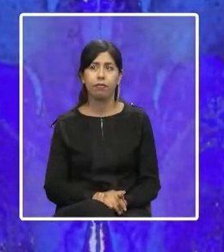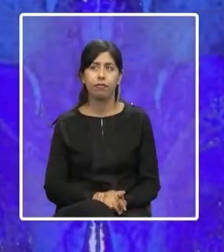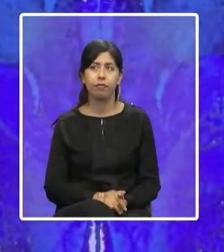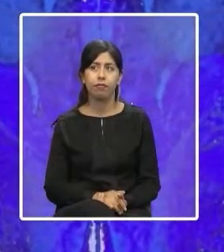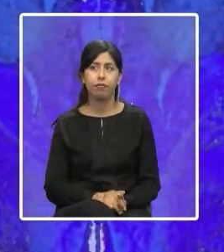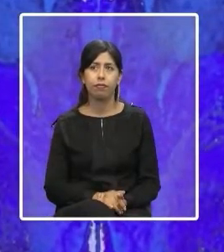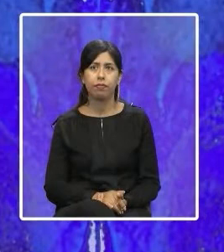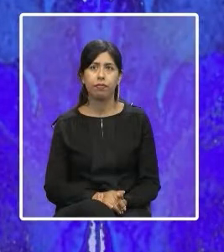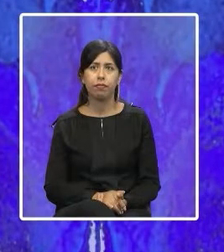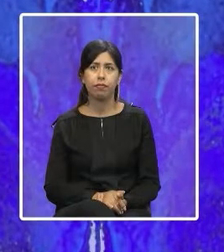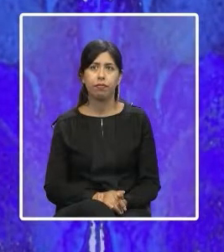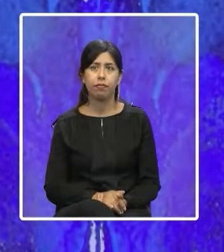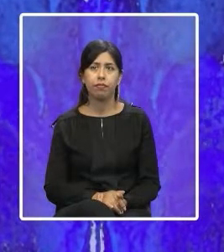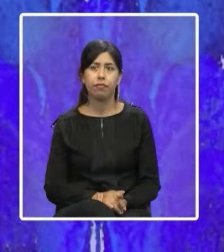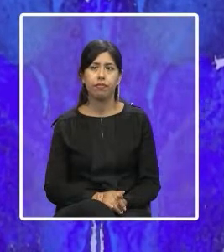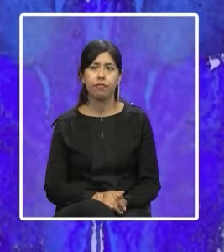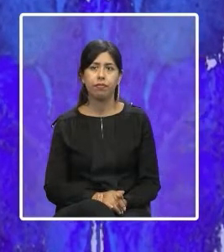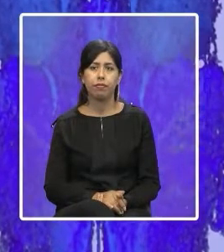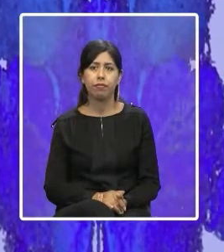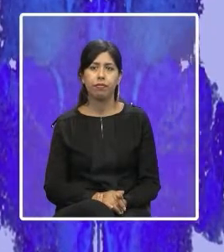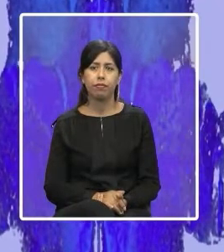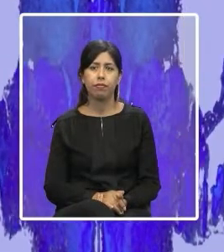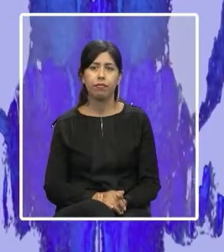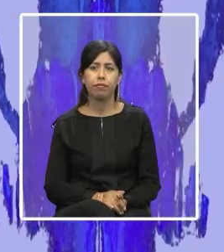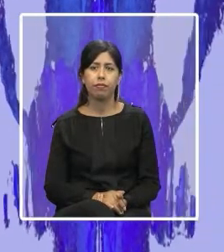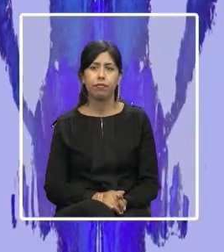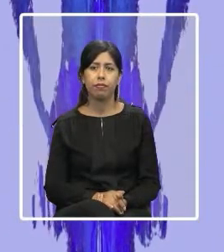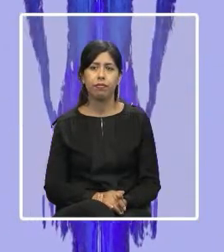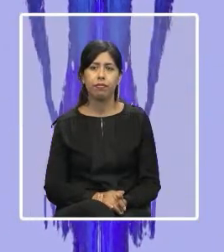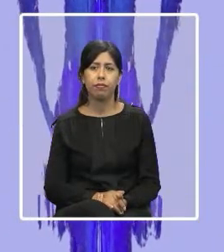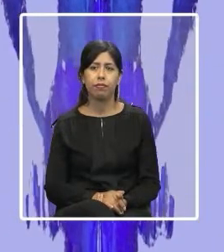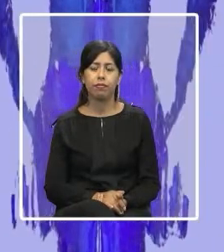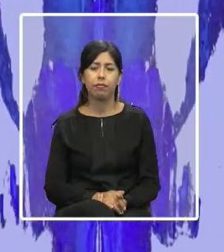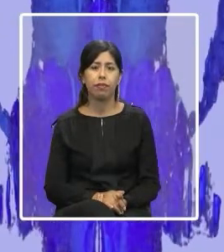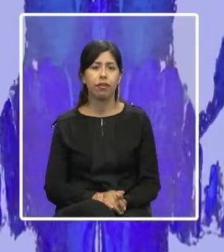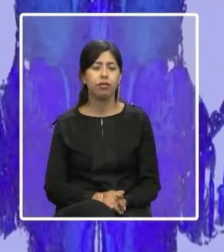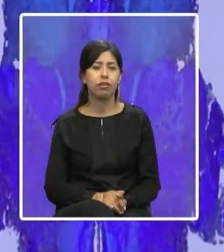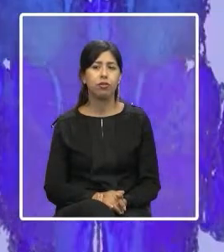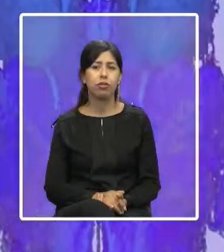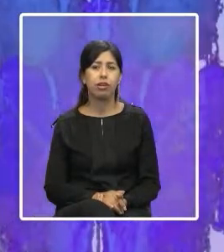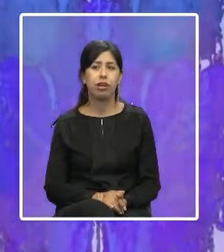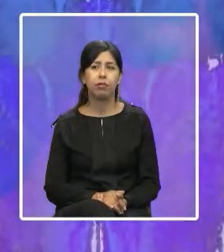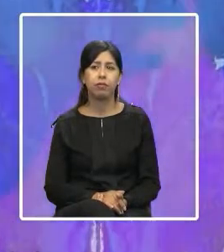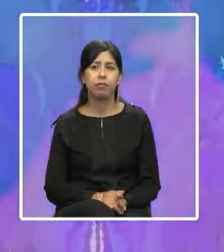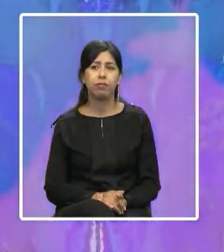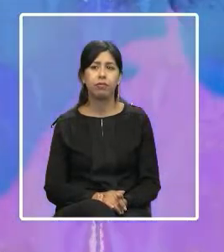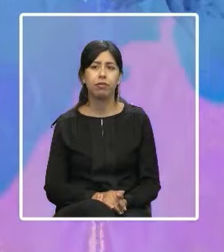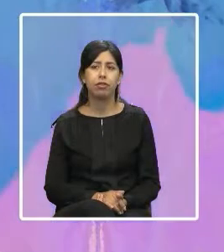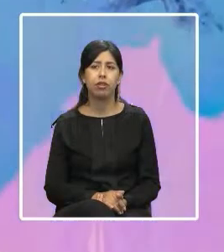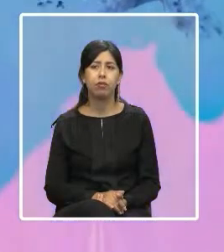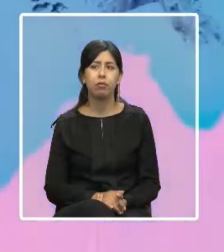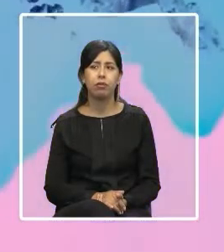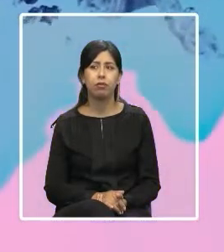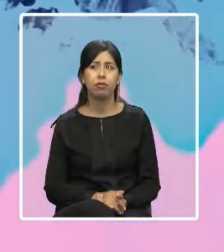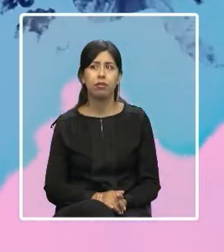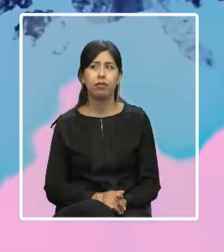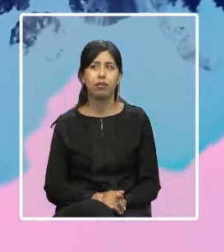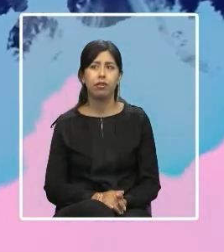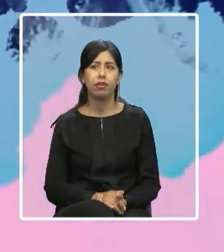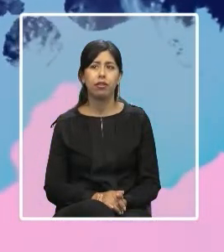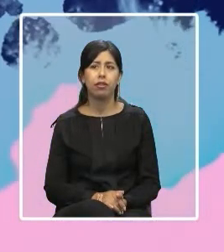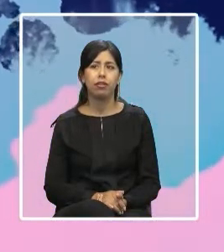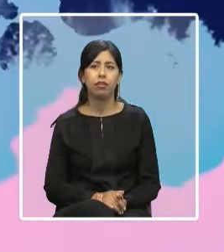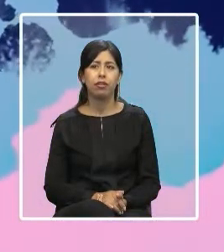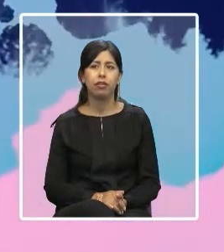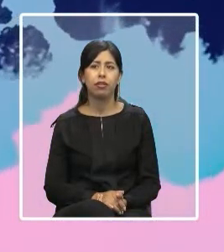common standards describing ontology of this ethical nudging and focus on the industry-relevant ethical